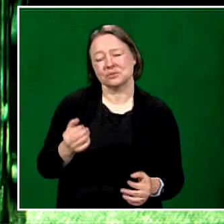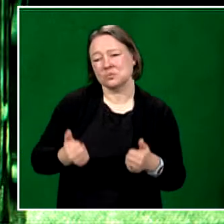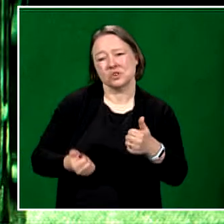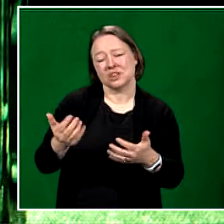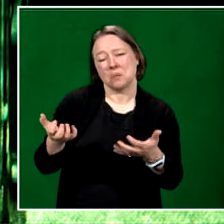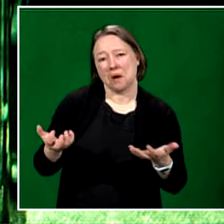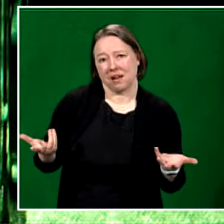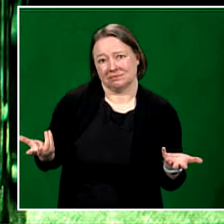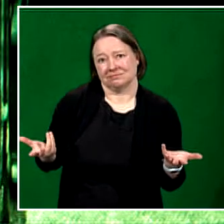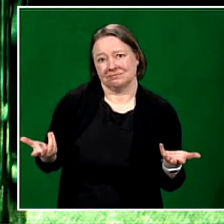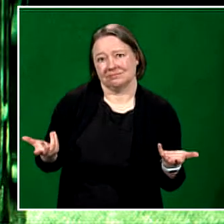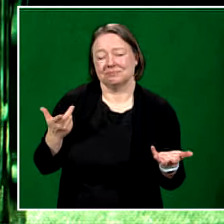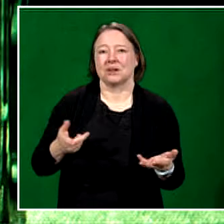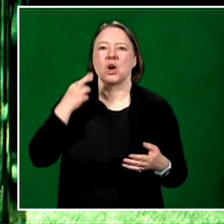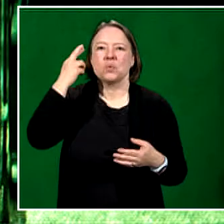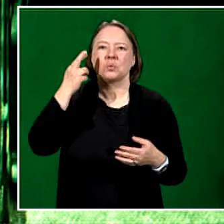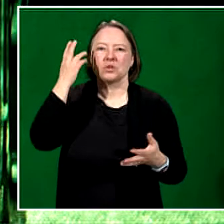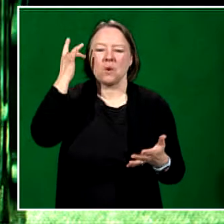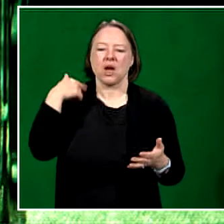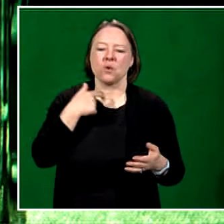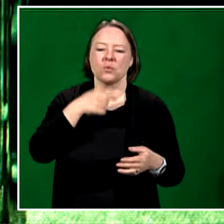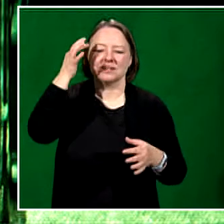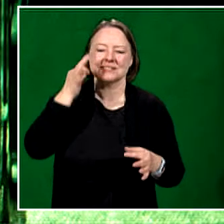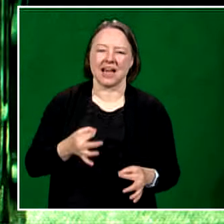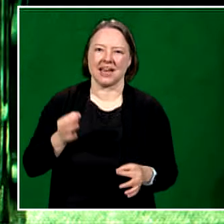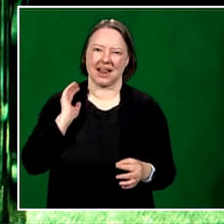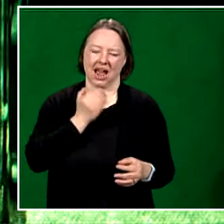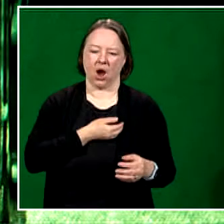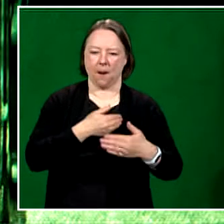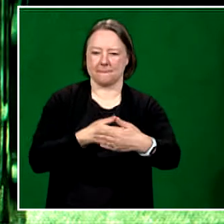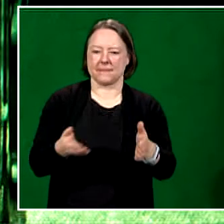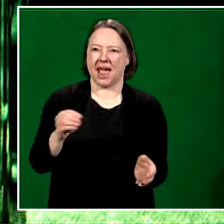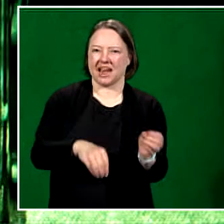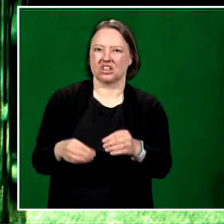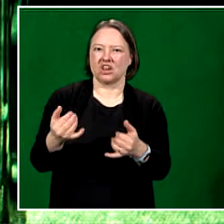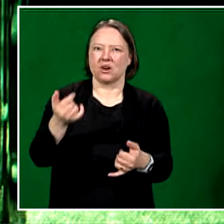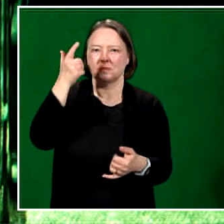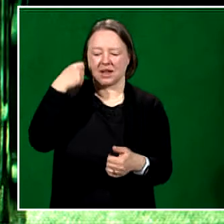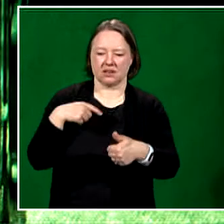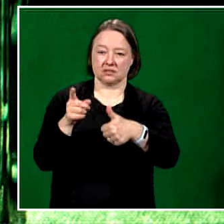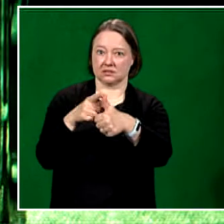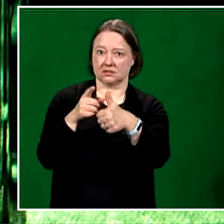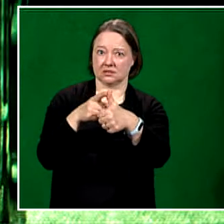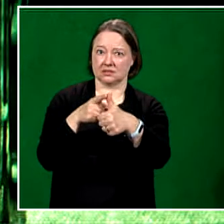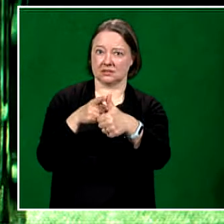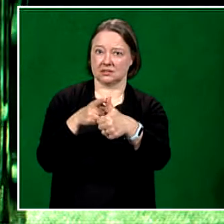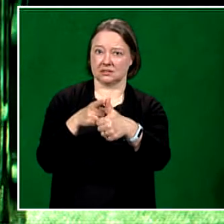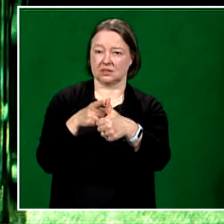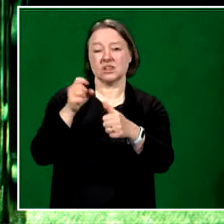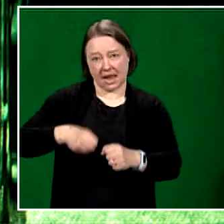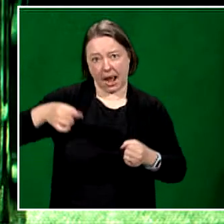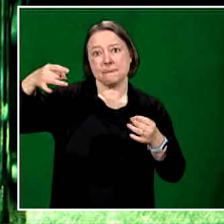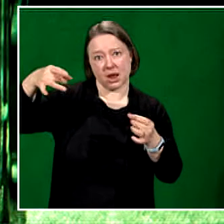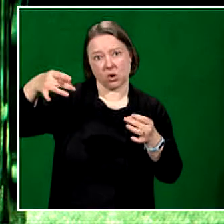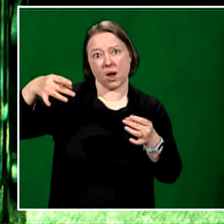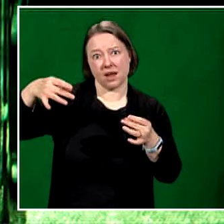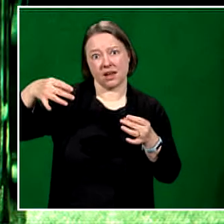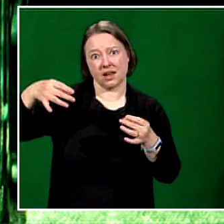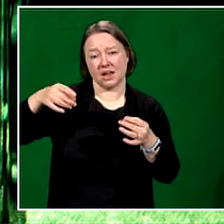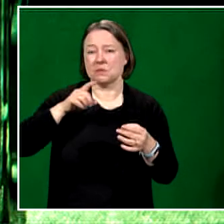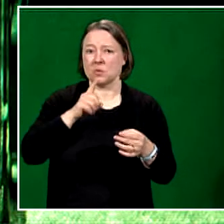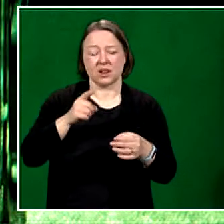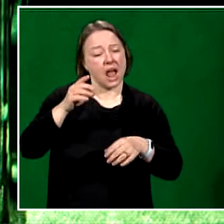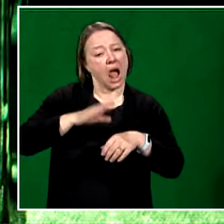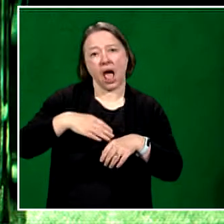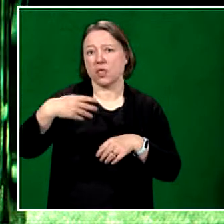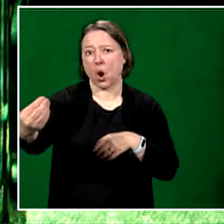want. But the reason why we chose the packaging that we have right now is because, one, it's microwavable. It would be very on the